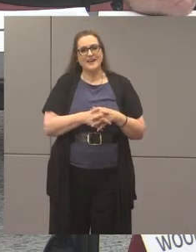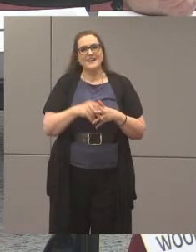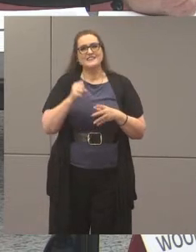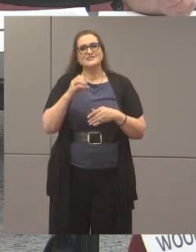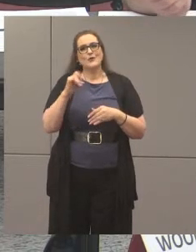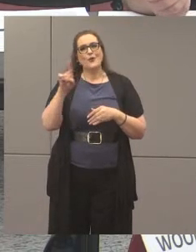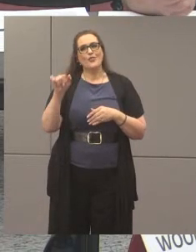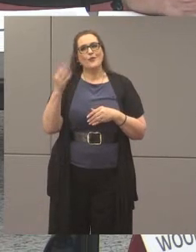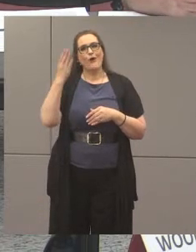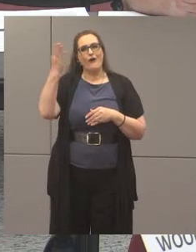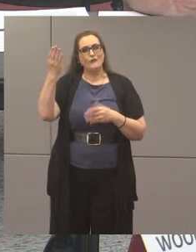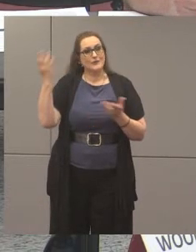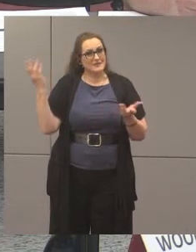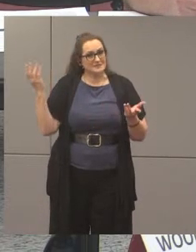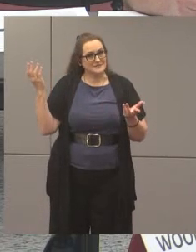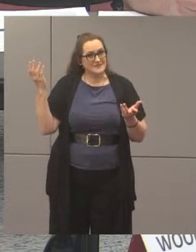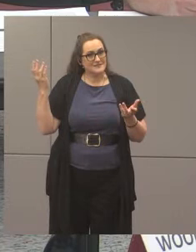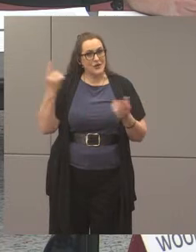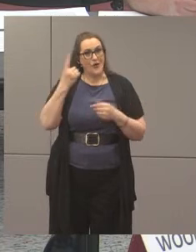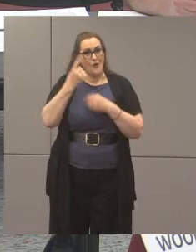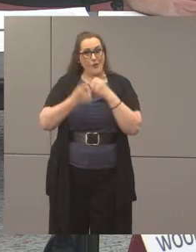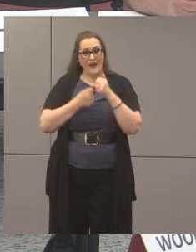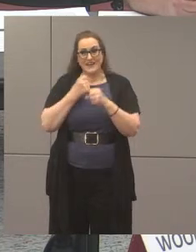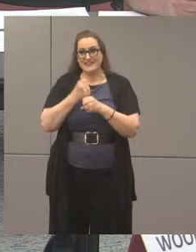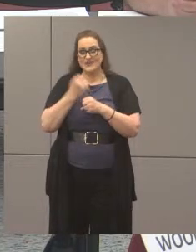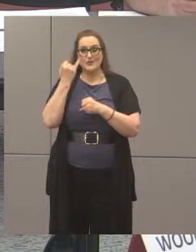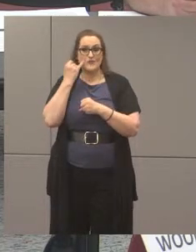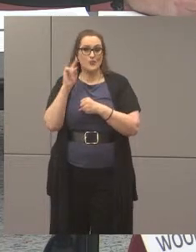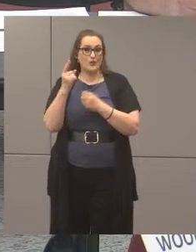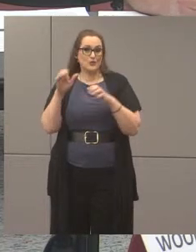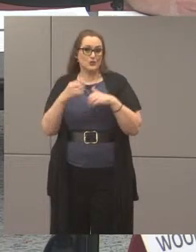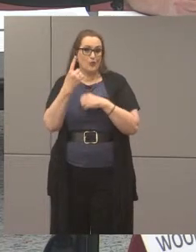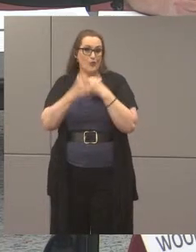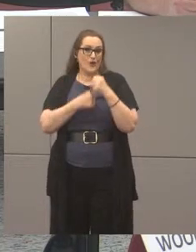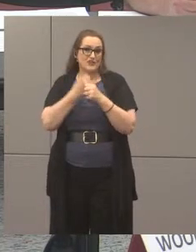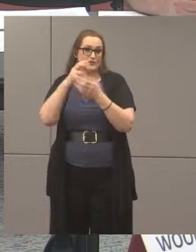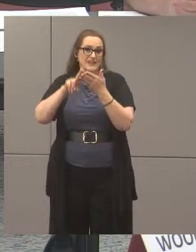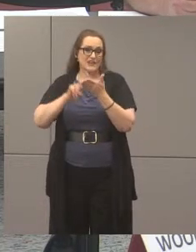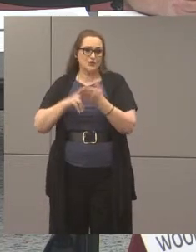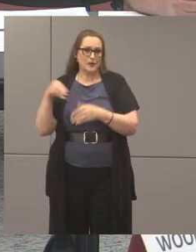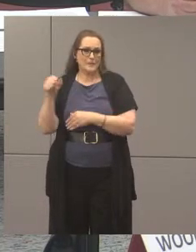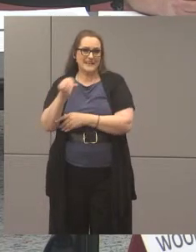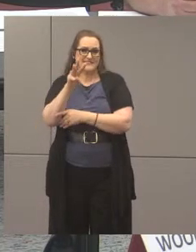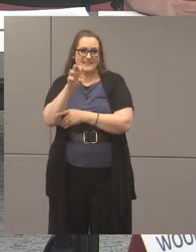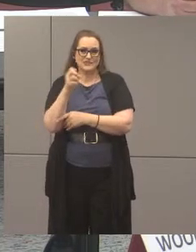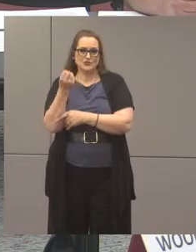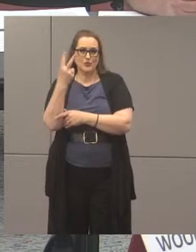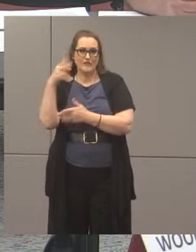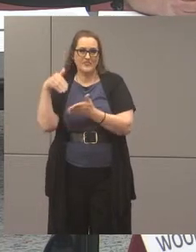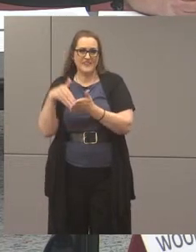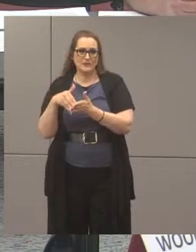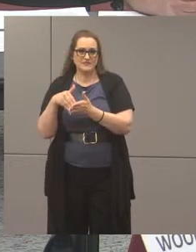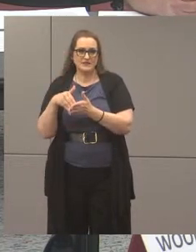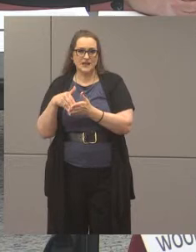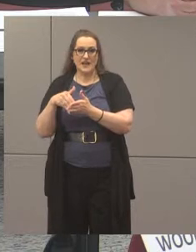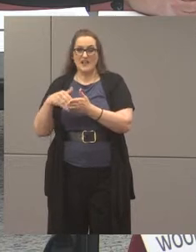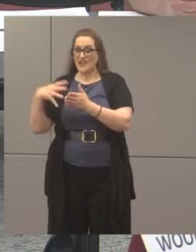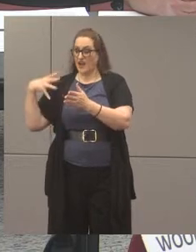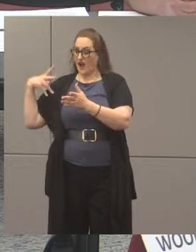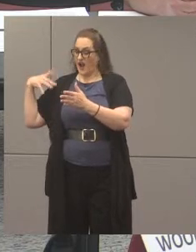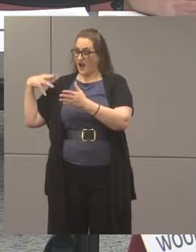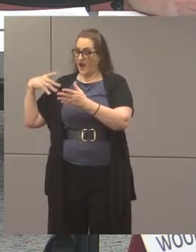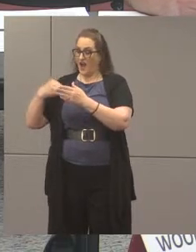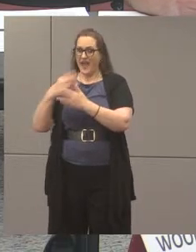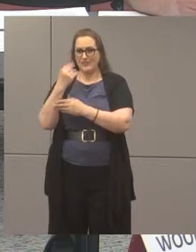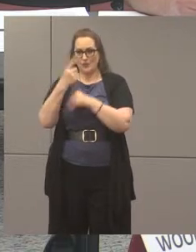they're offering us is 1 year, if we only do a 1-year contract, we pay $612,000. We pay the arrears and the 1